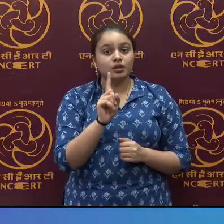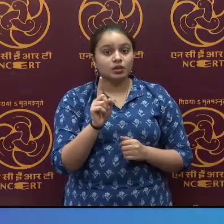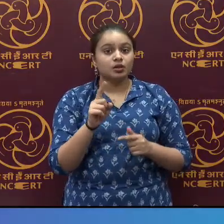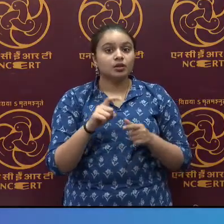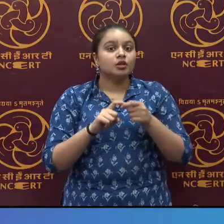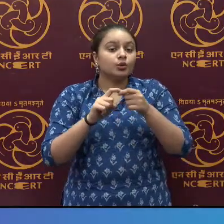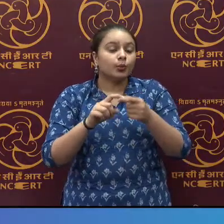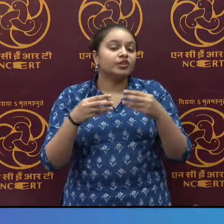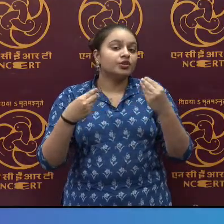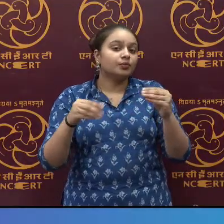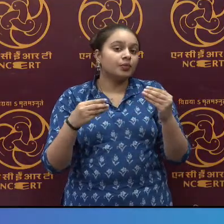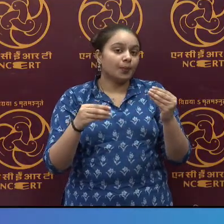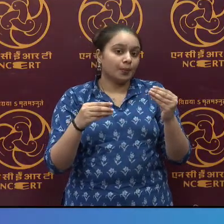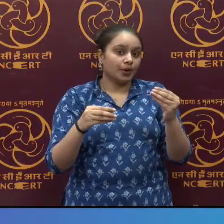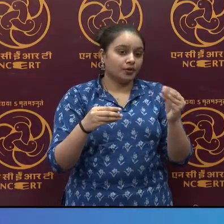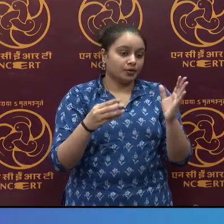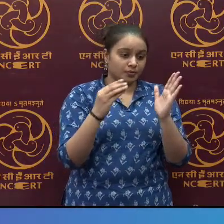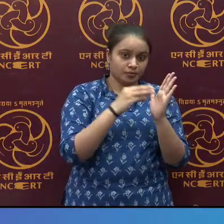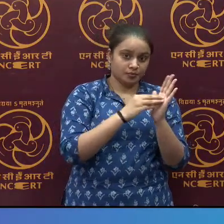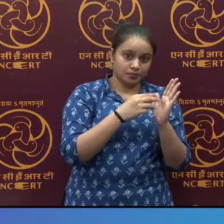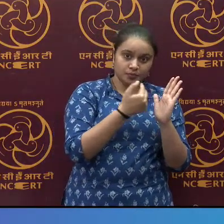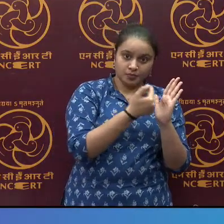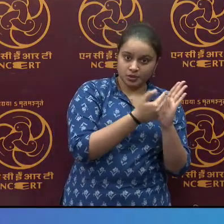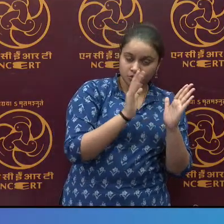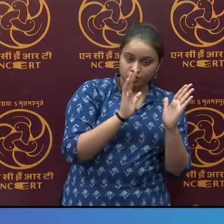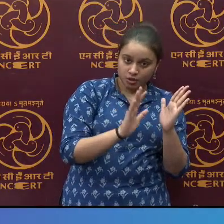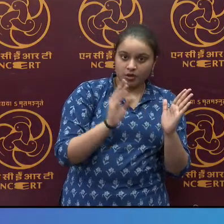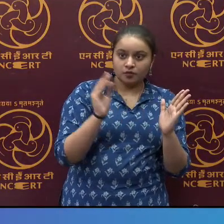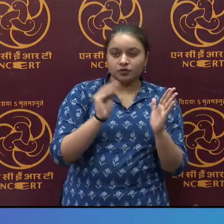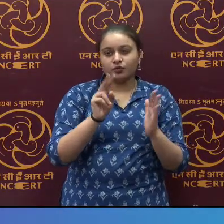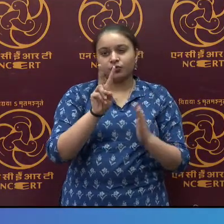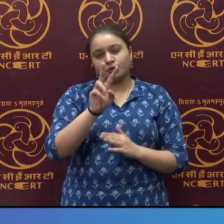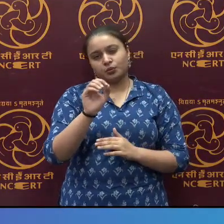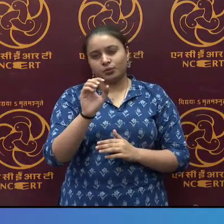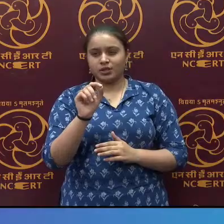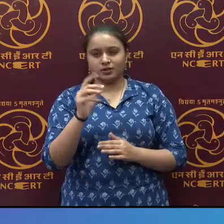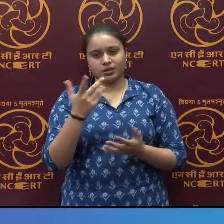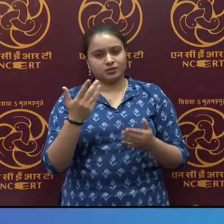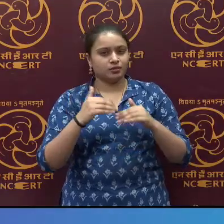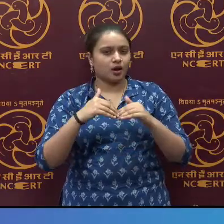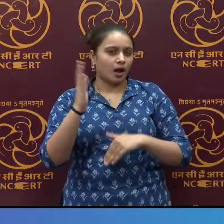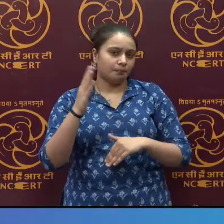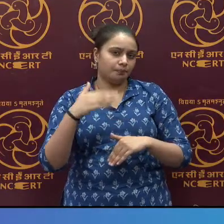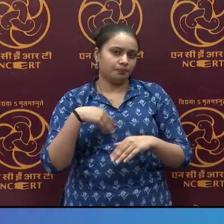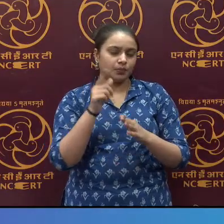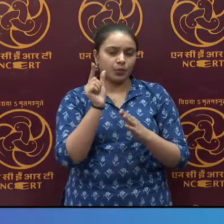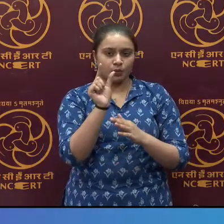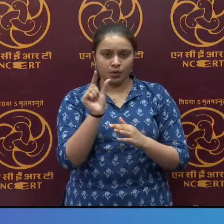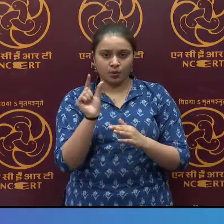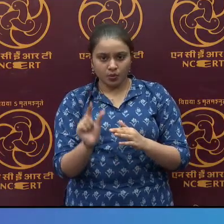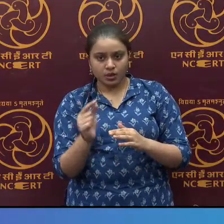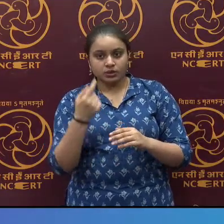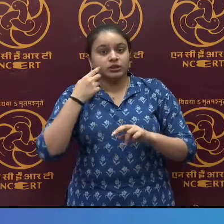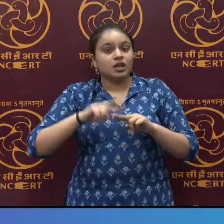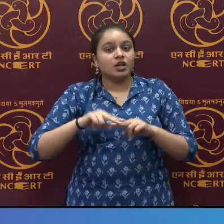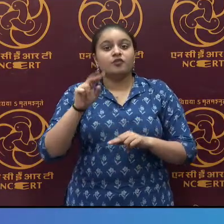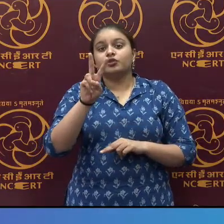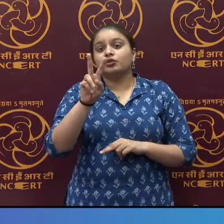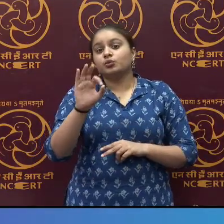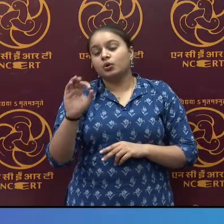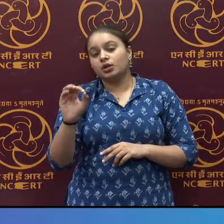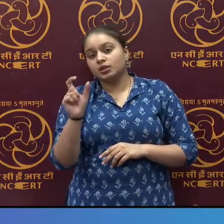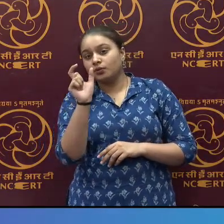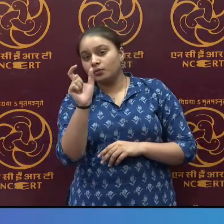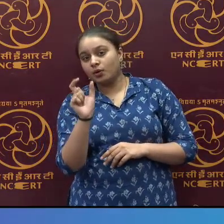is mentioning in the paper, but most of the time we are looking at 200 words, and if it is saying 200 words then you